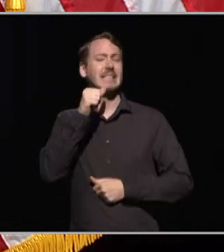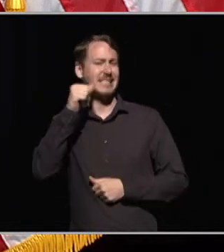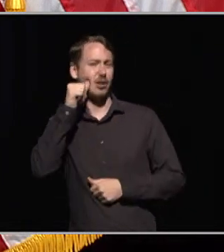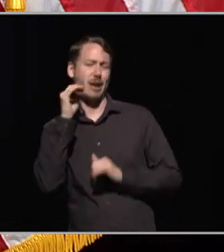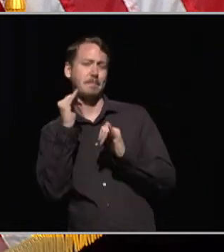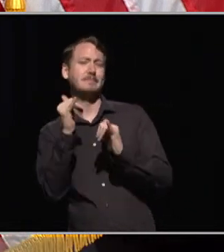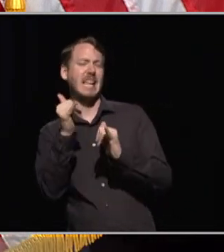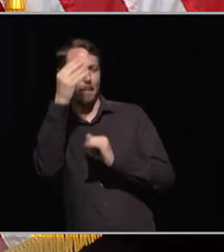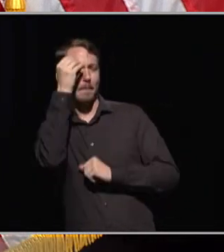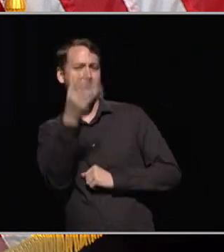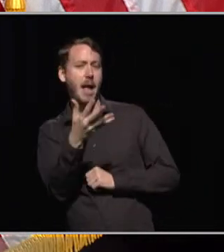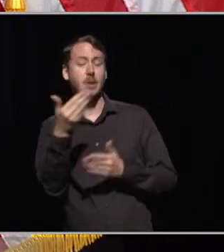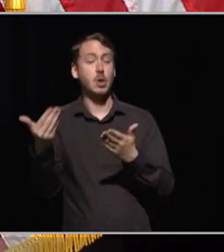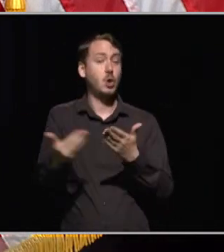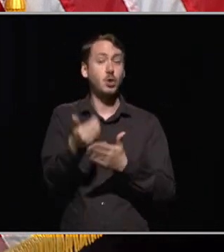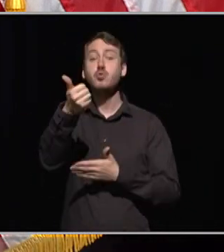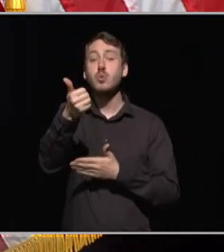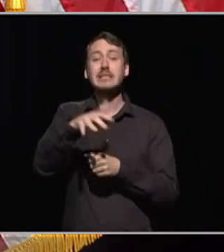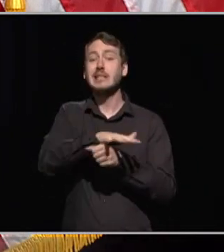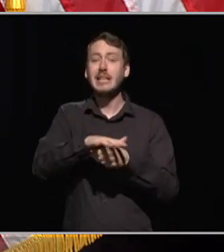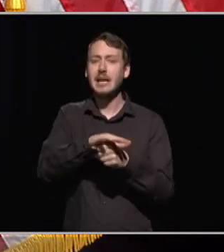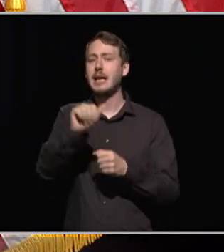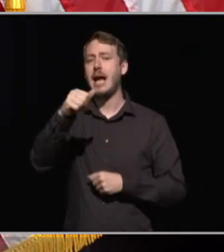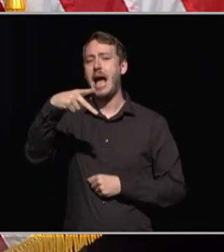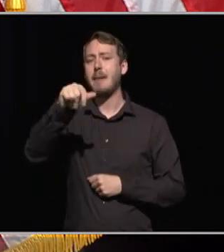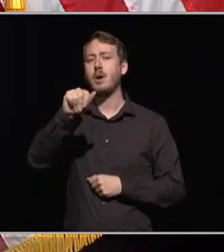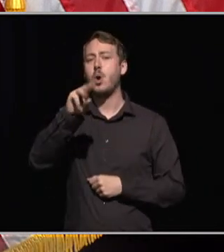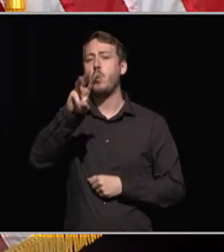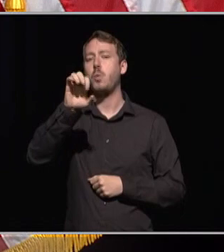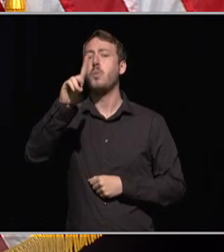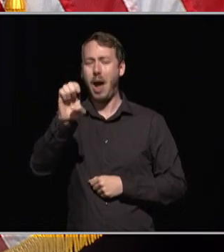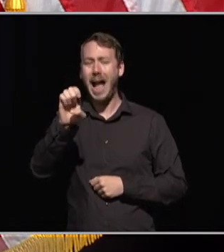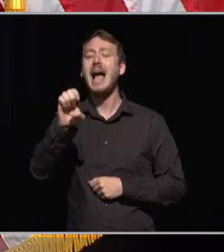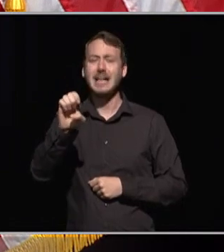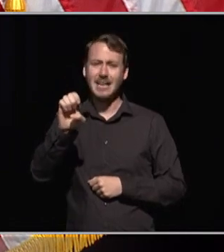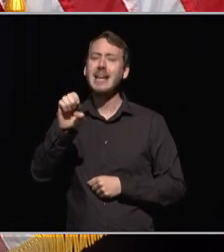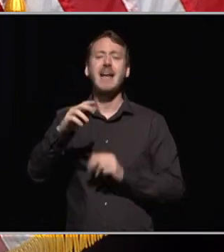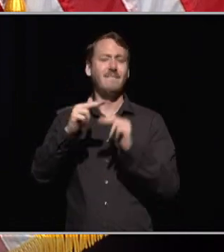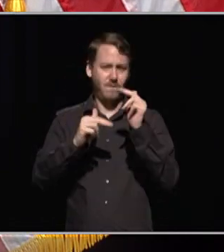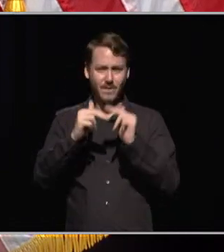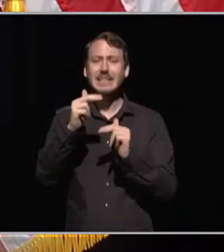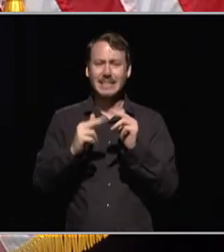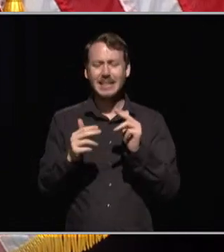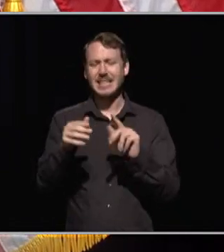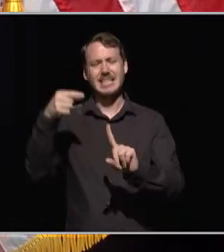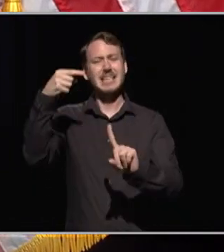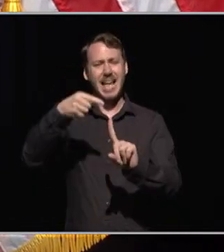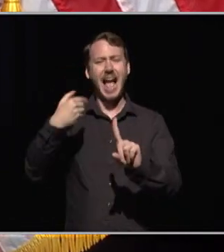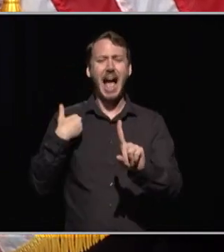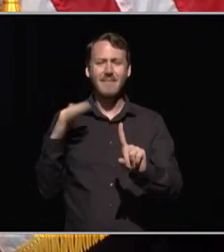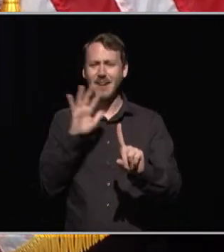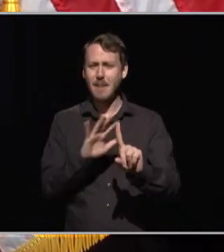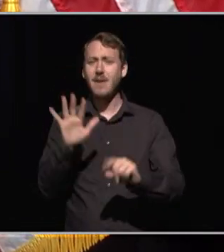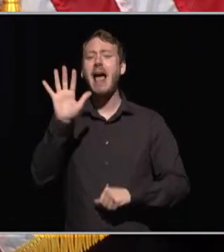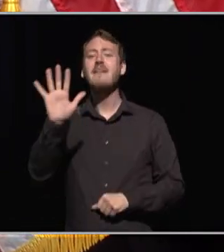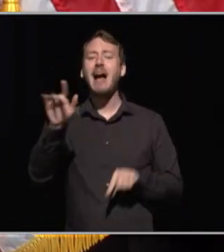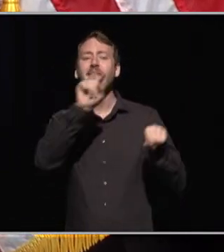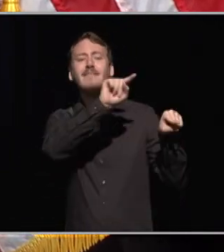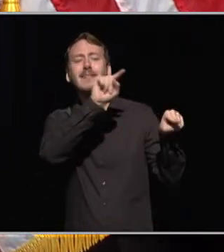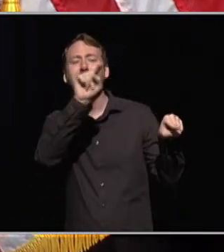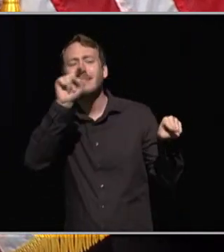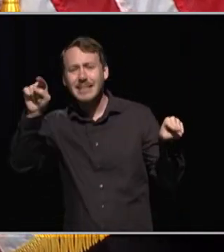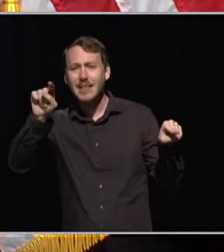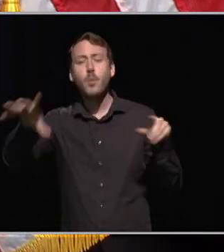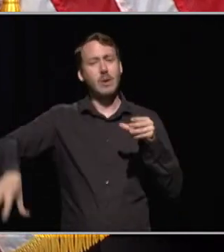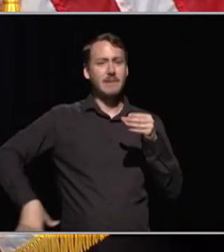newest location is the Applewhite facility, which is a detention center. So we do have about 5 locations that we've added to the